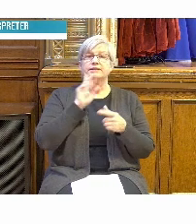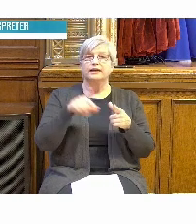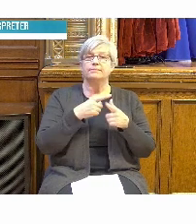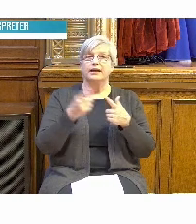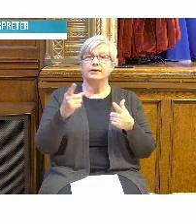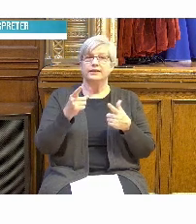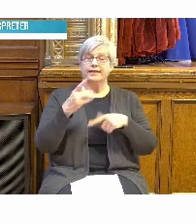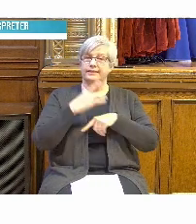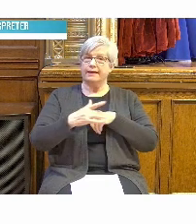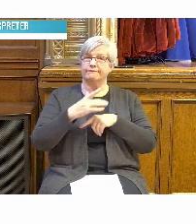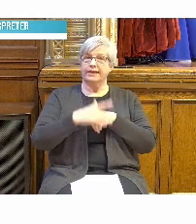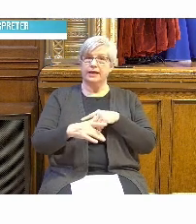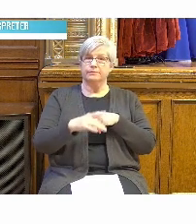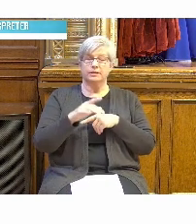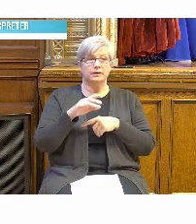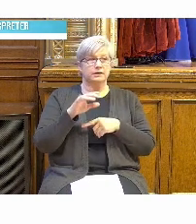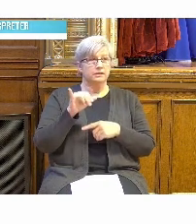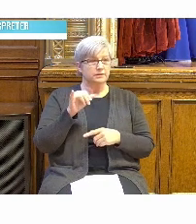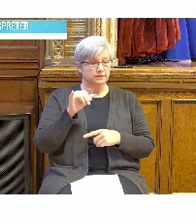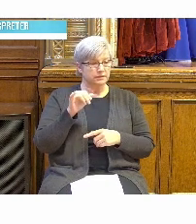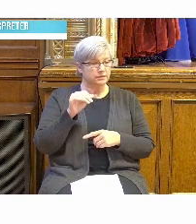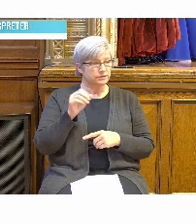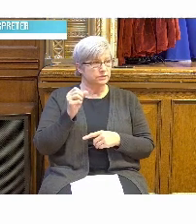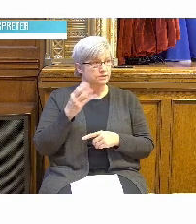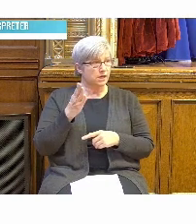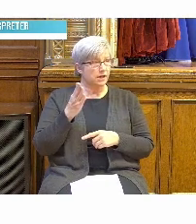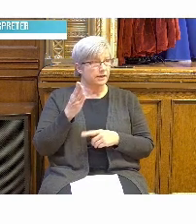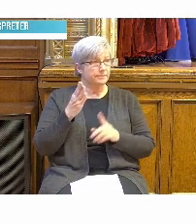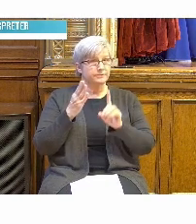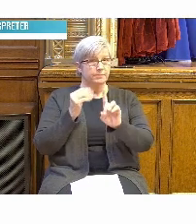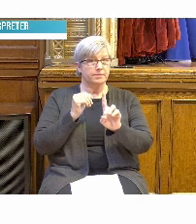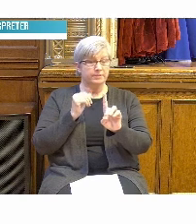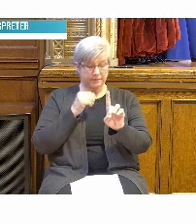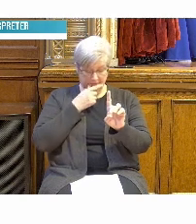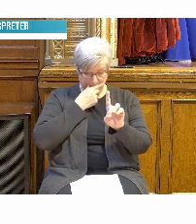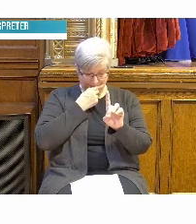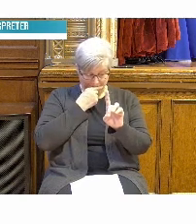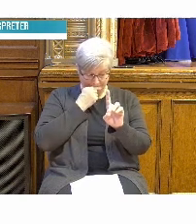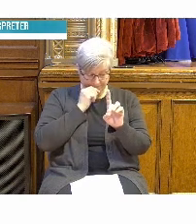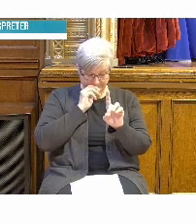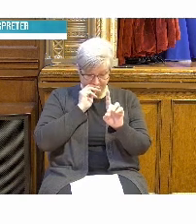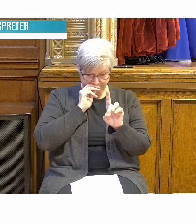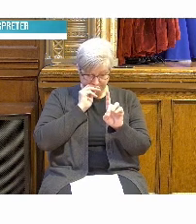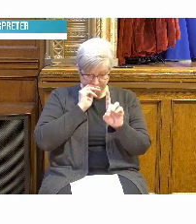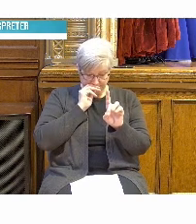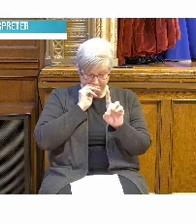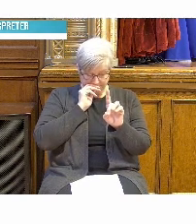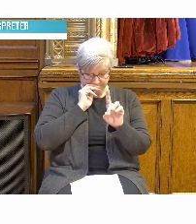which didn't see that here.